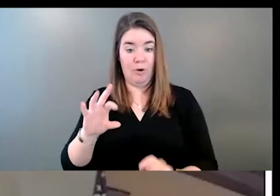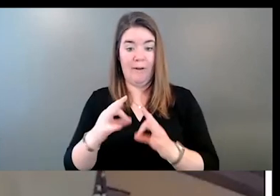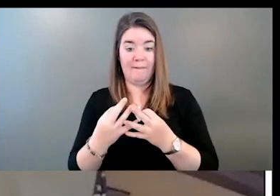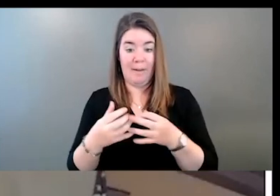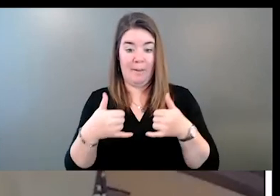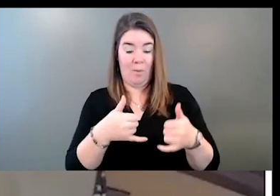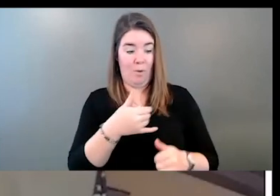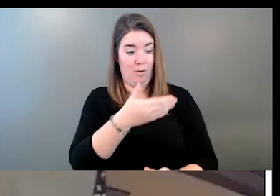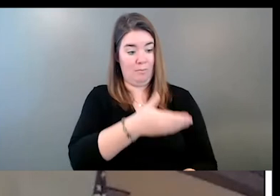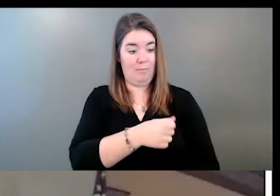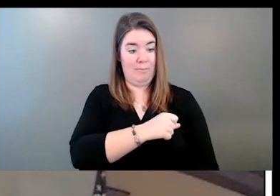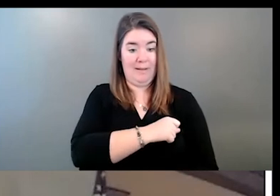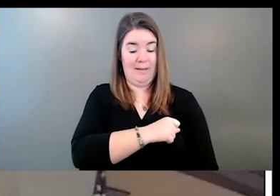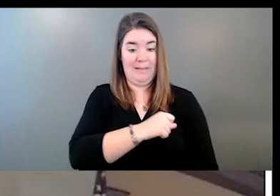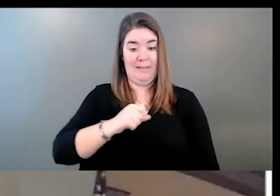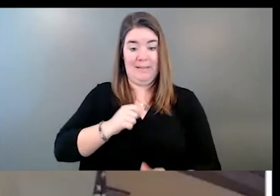Antonio.